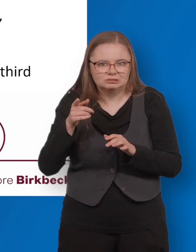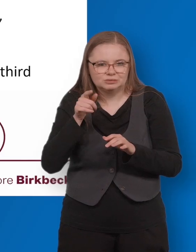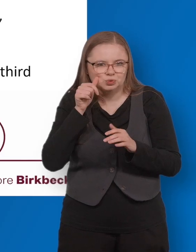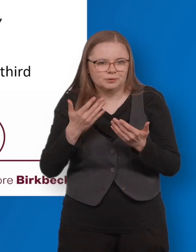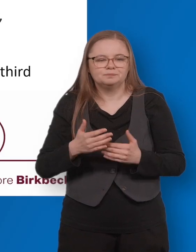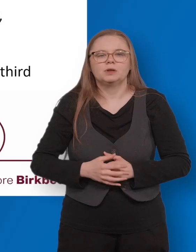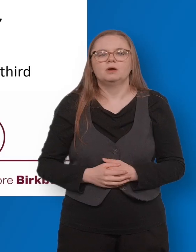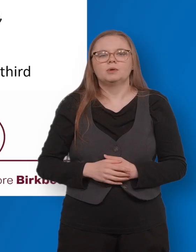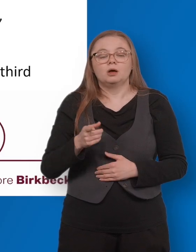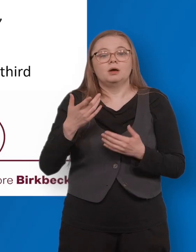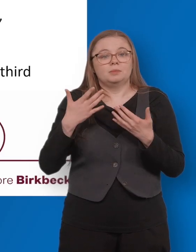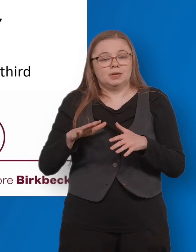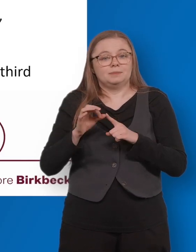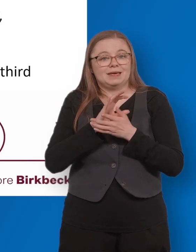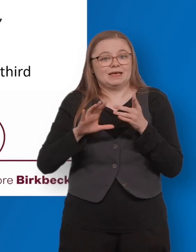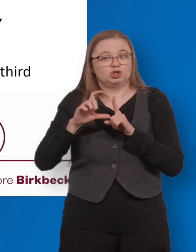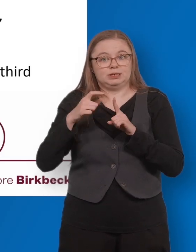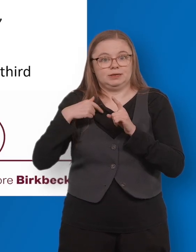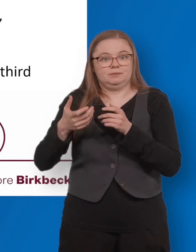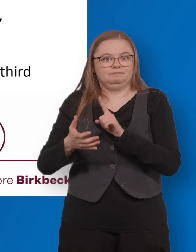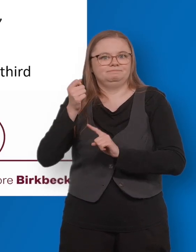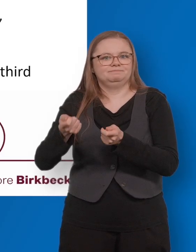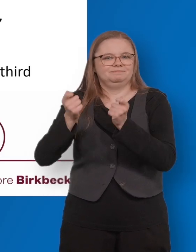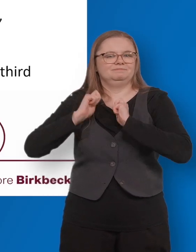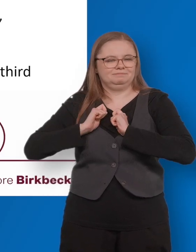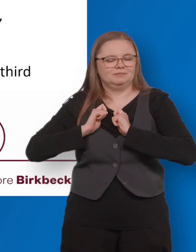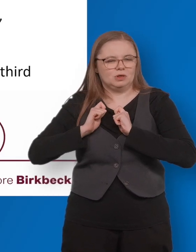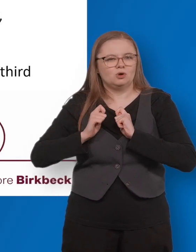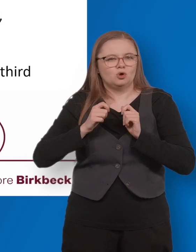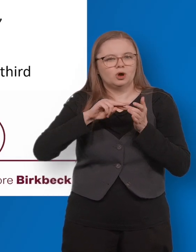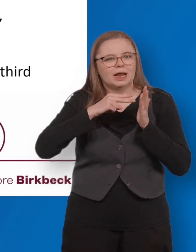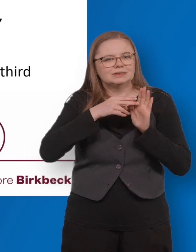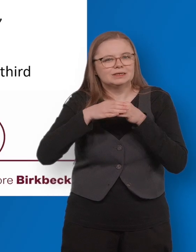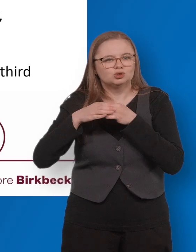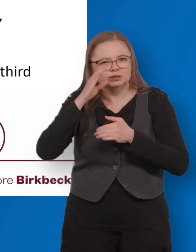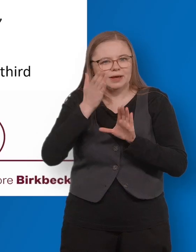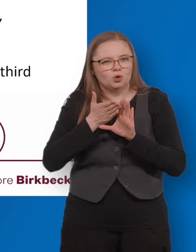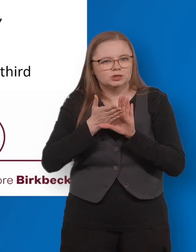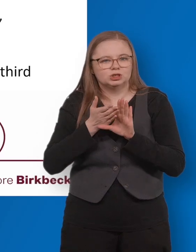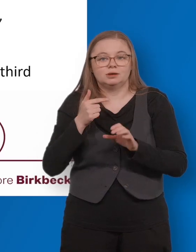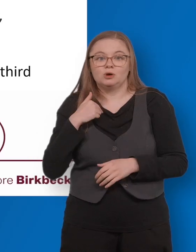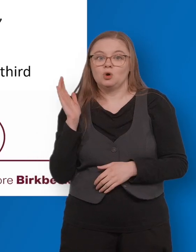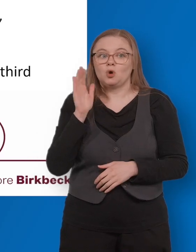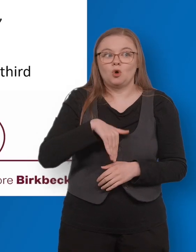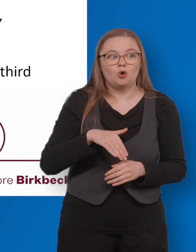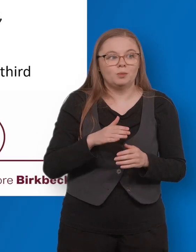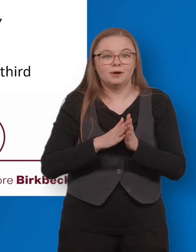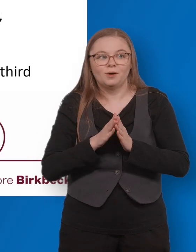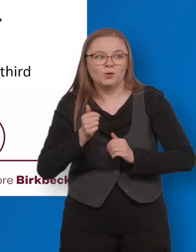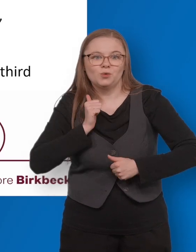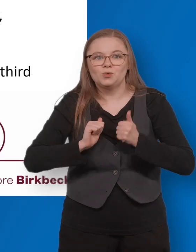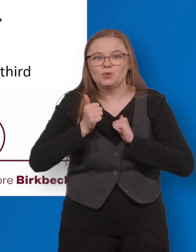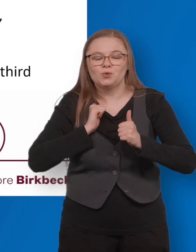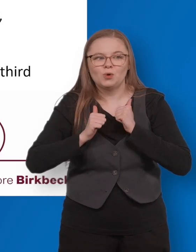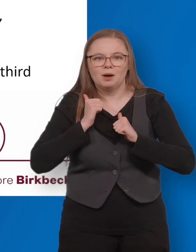I got awarded my doctorate in organizational psychology. I came home all proud. And do you know what?